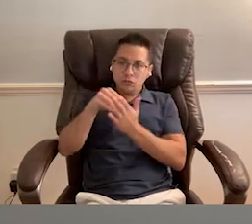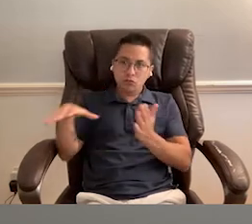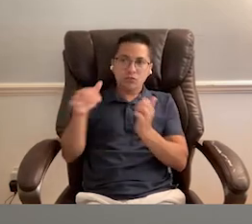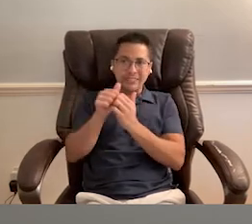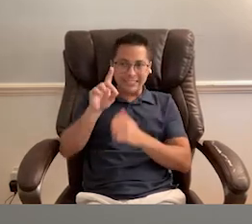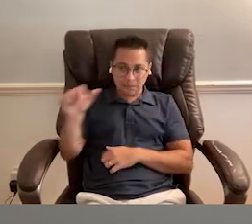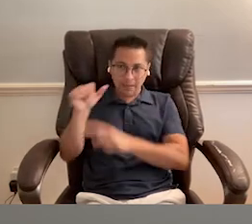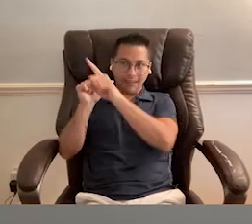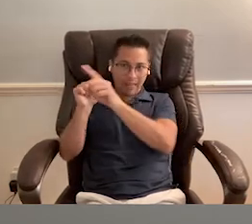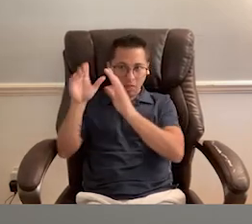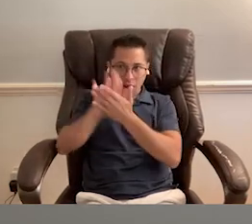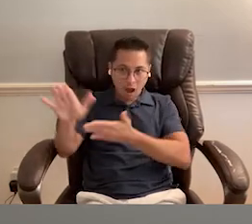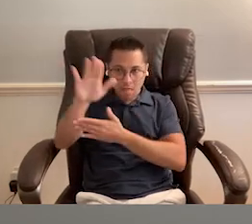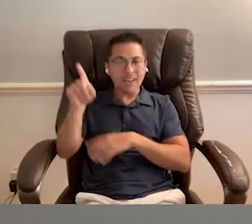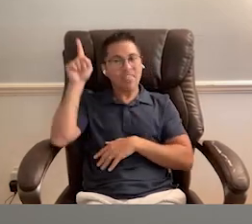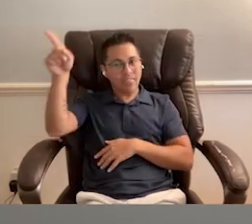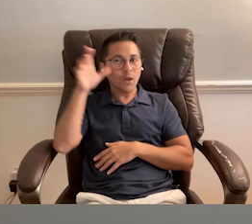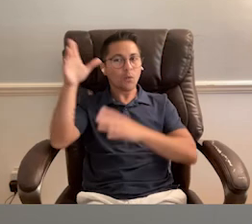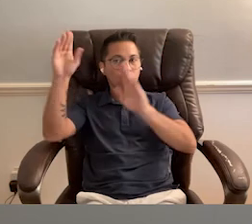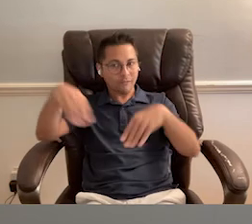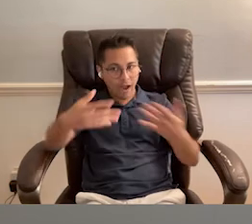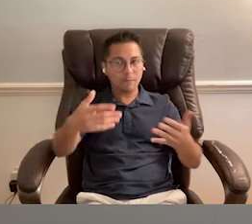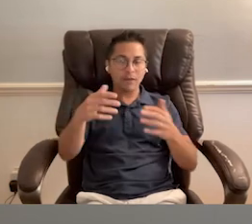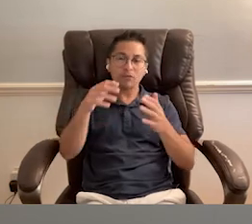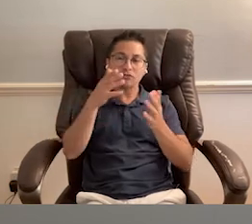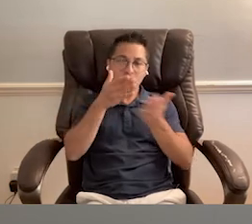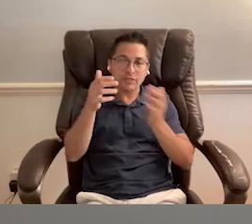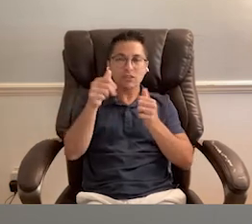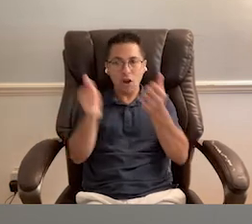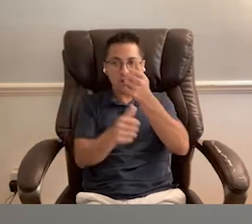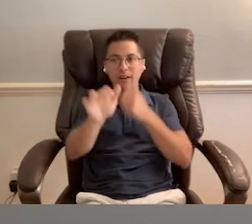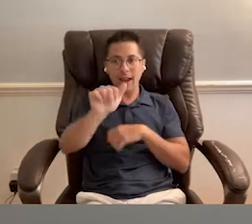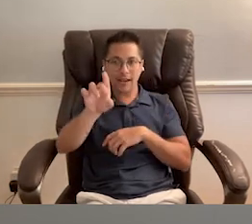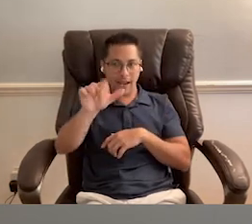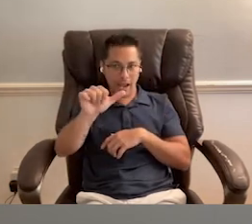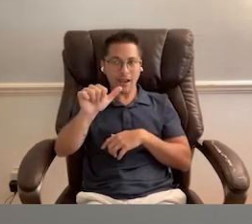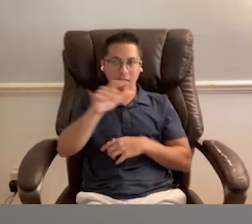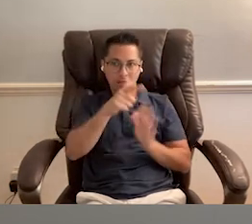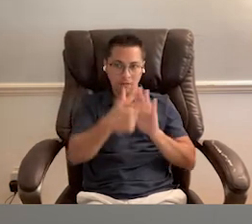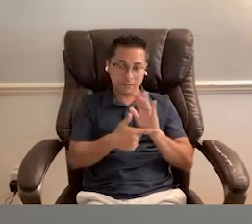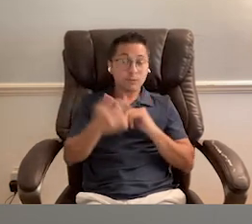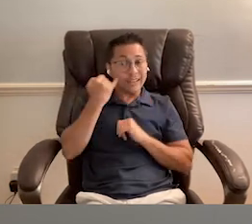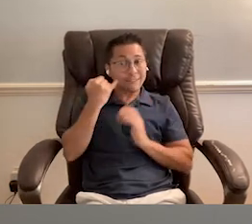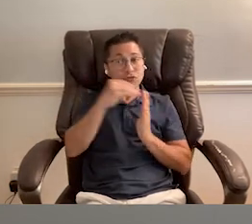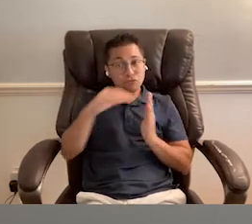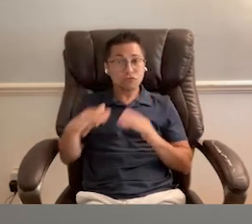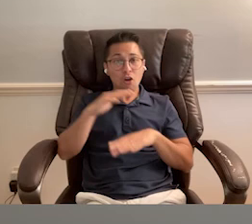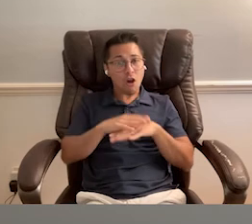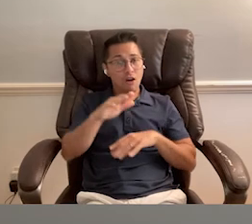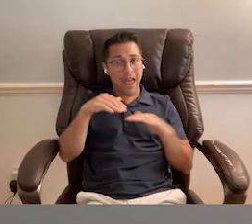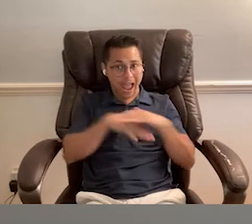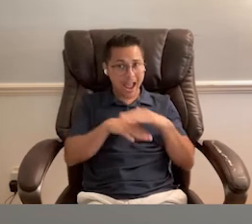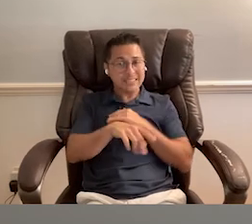at the college, and they in turn will provide me with services under the Americans with Disabilities Act. So if it's a student on access, they